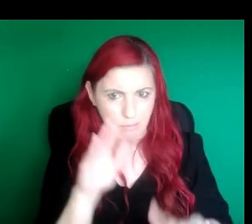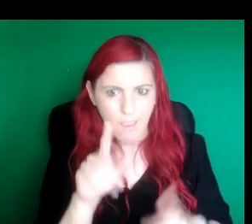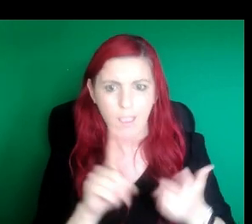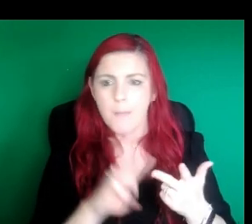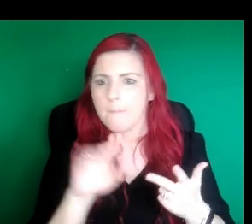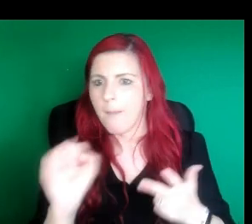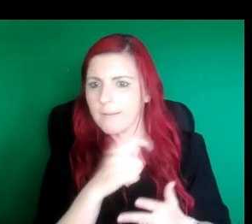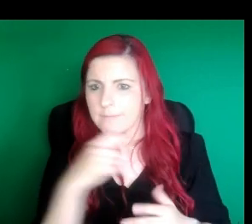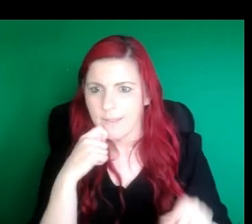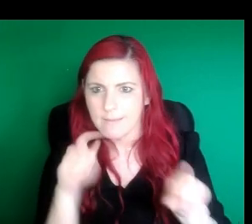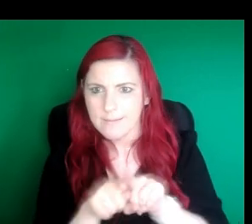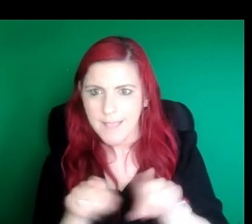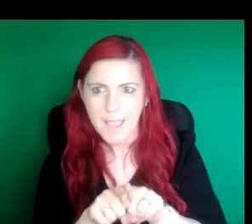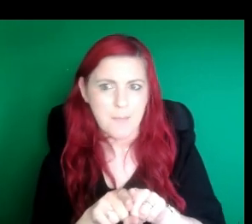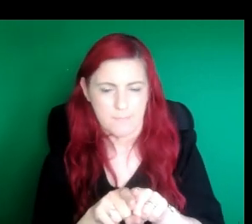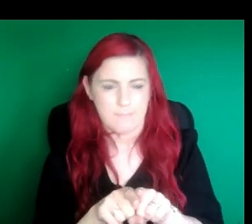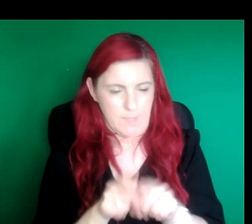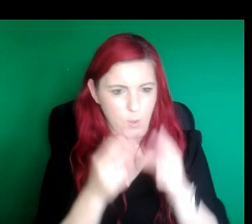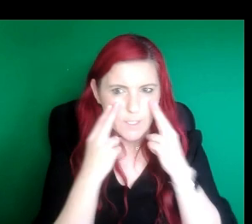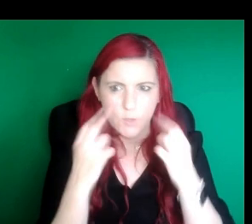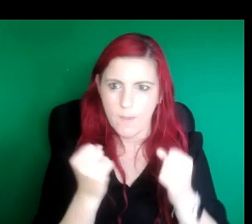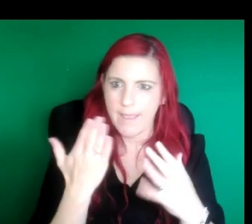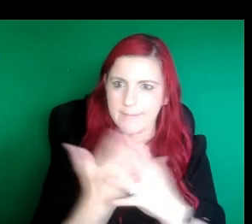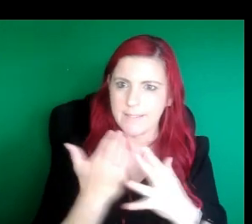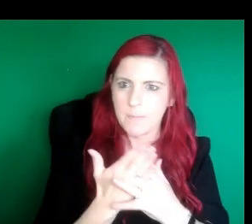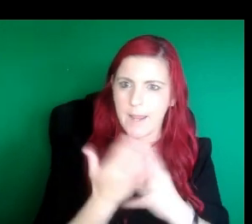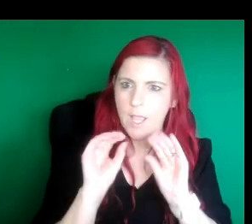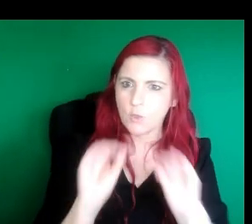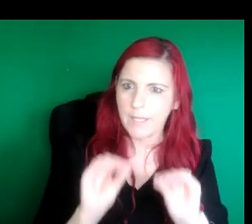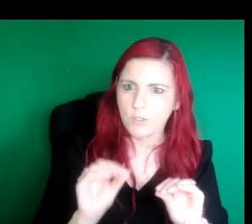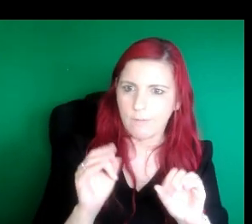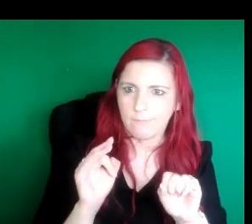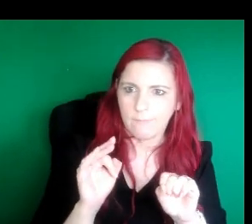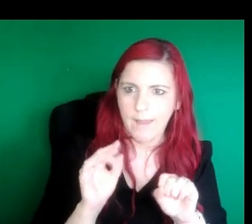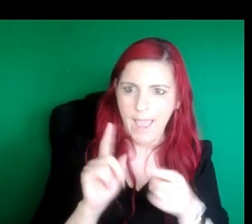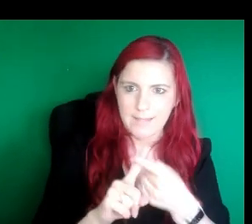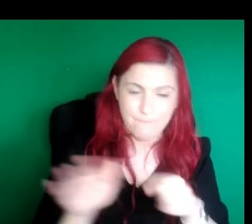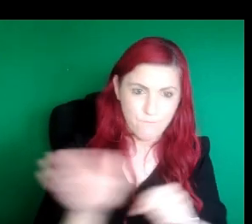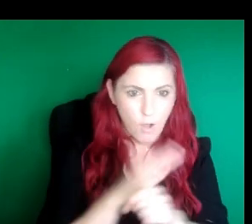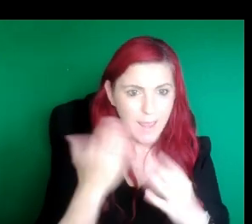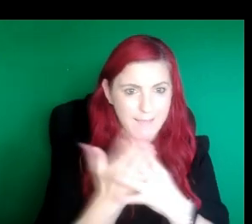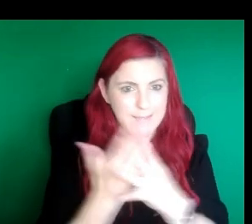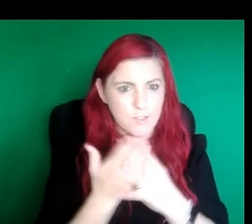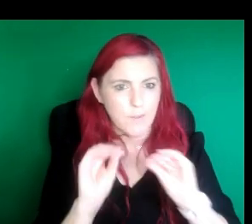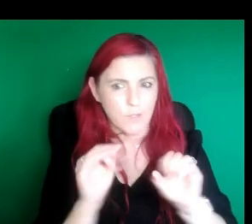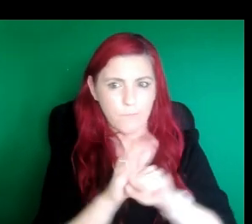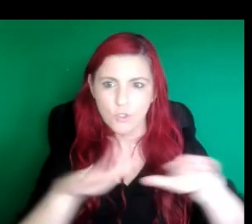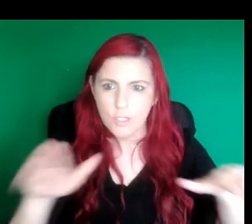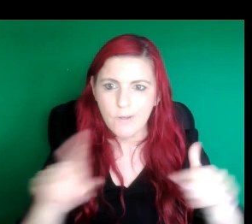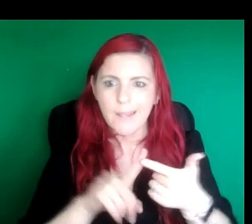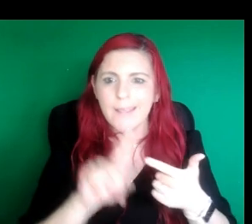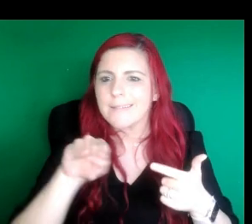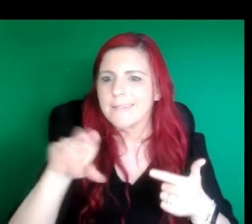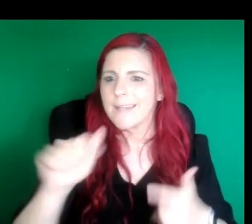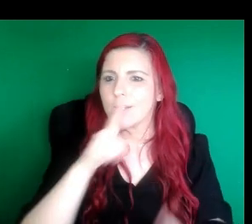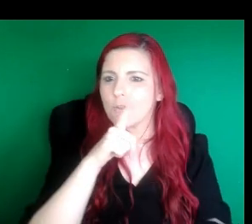also said the same, that you needed to have accessible education, full access to education for children. Tina